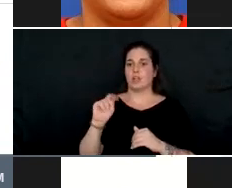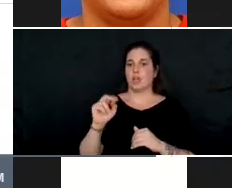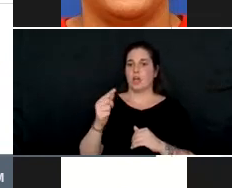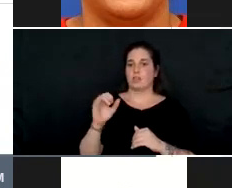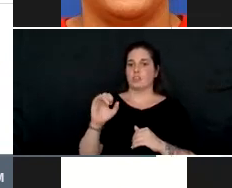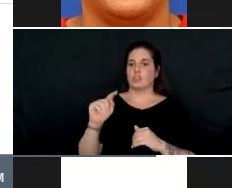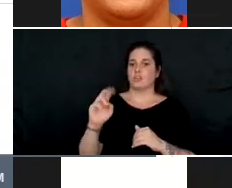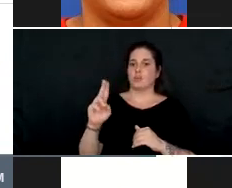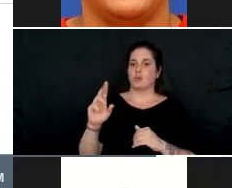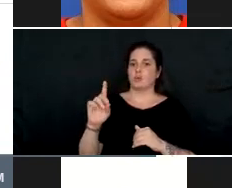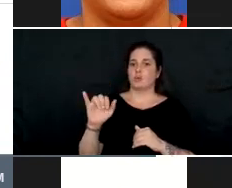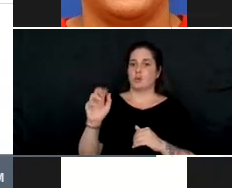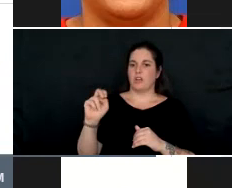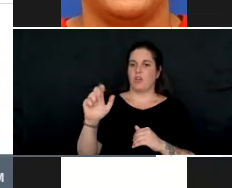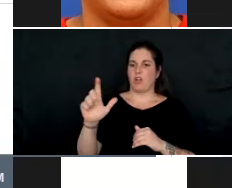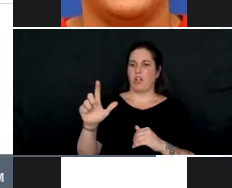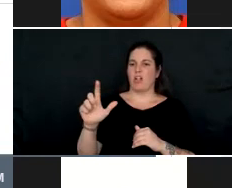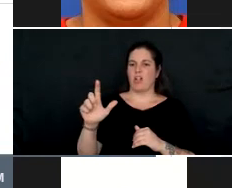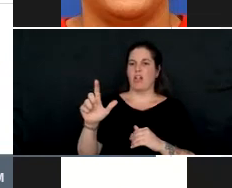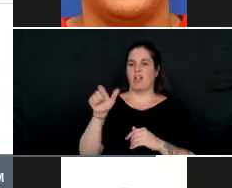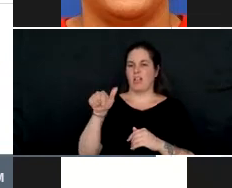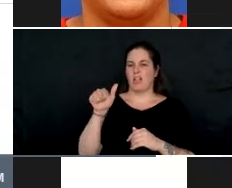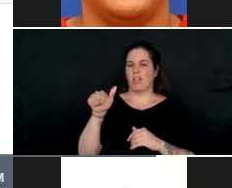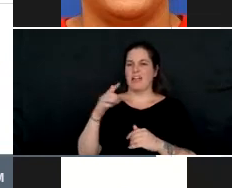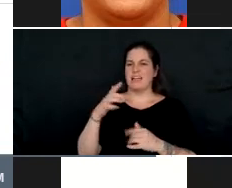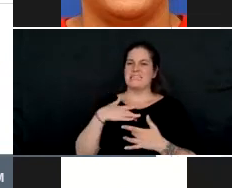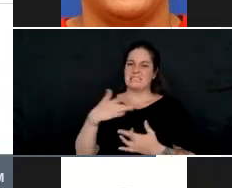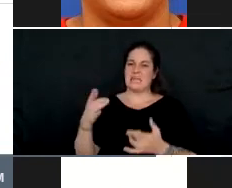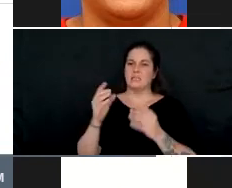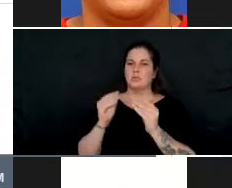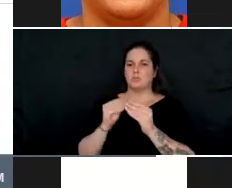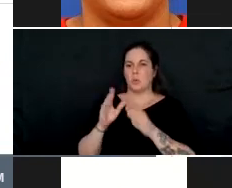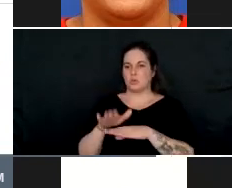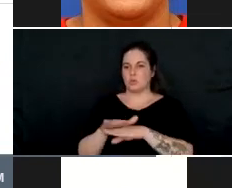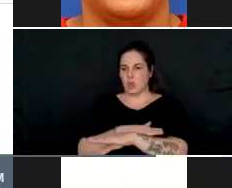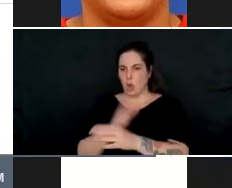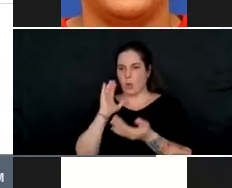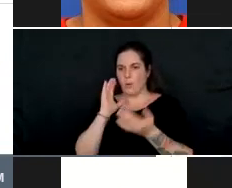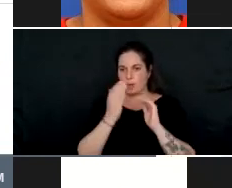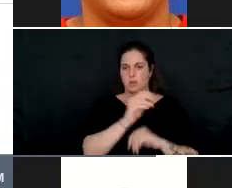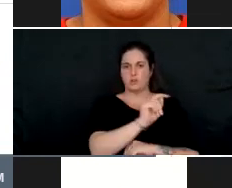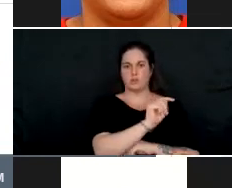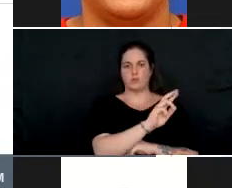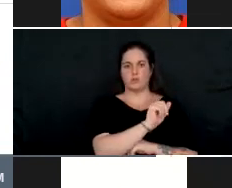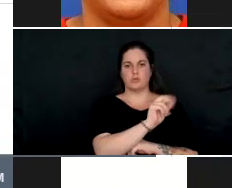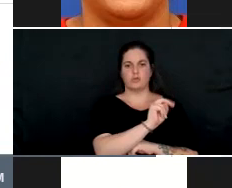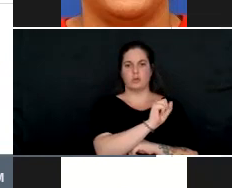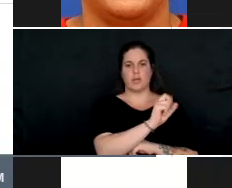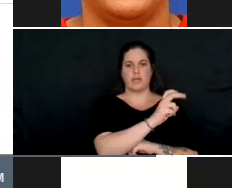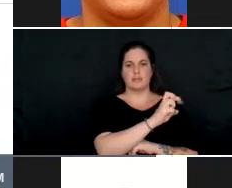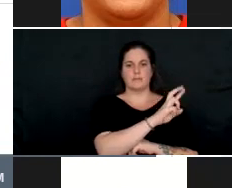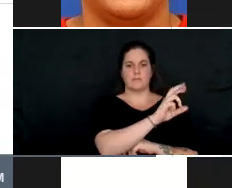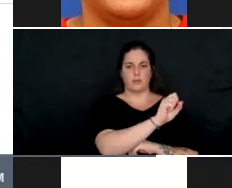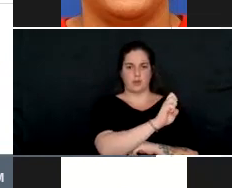And that's why we typically say that longitudinal waves move slower than transverse waves, because longitudinal waves